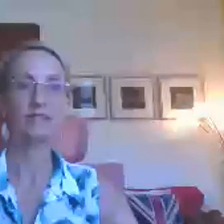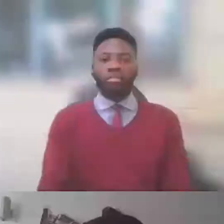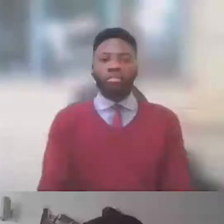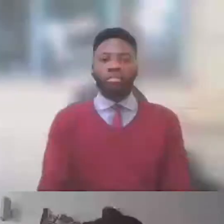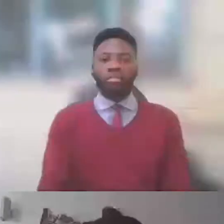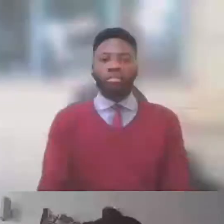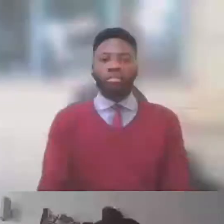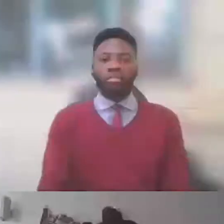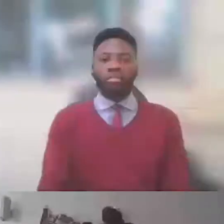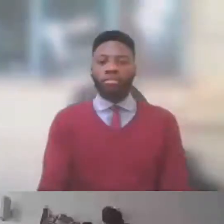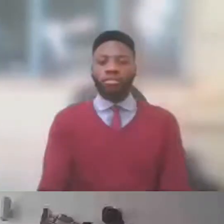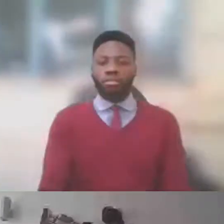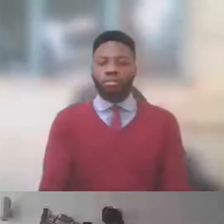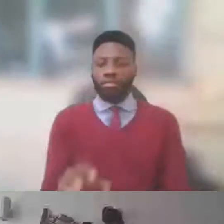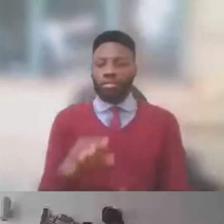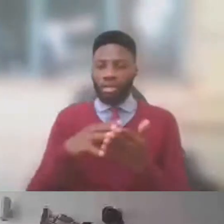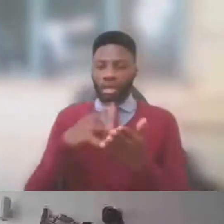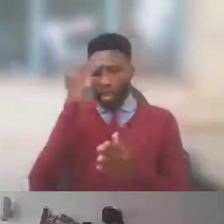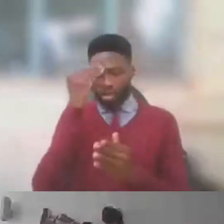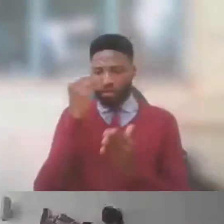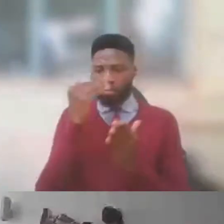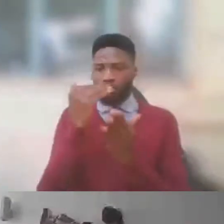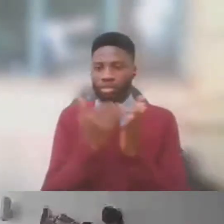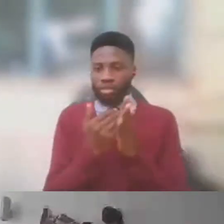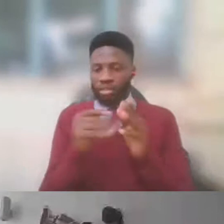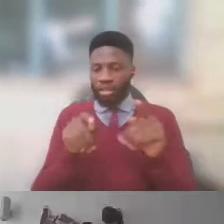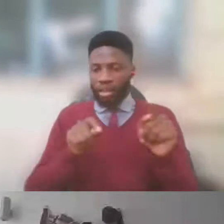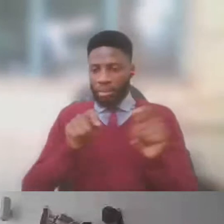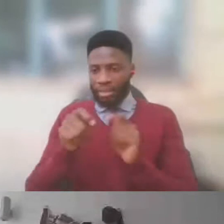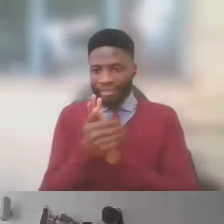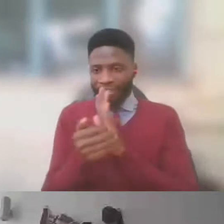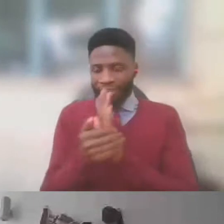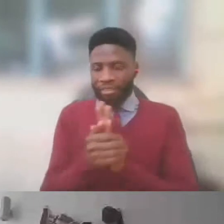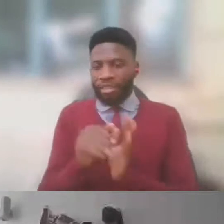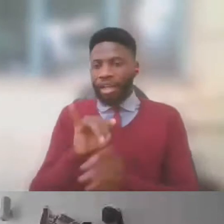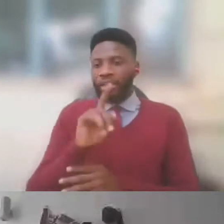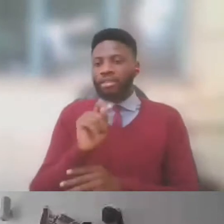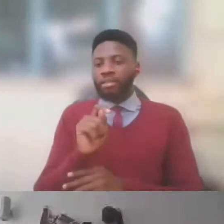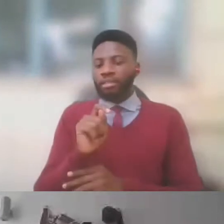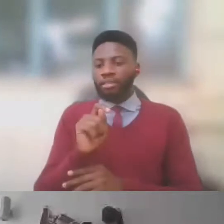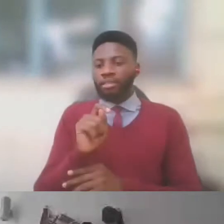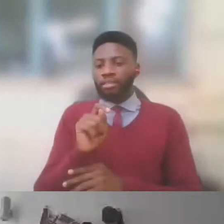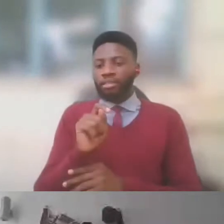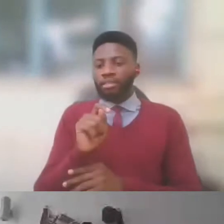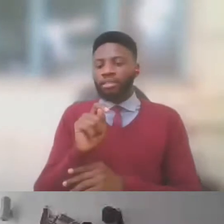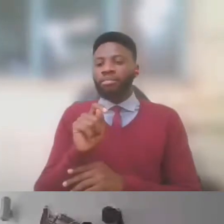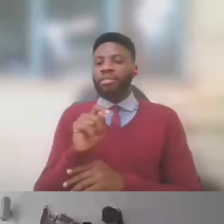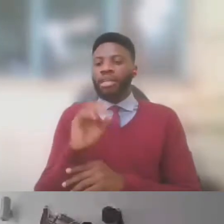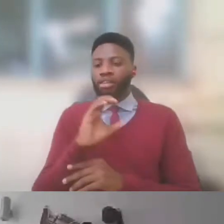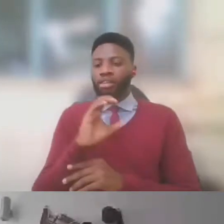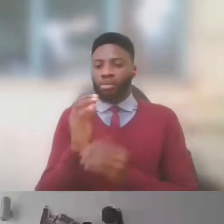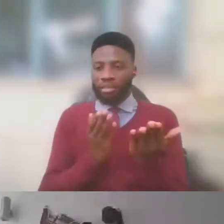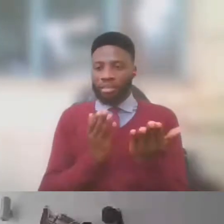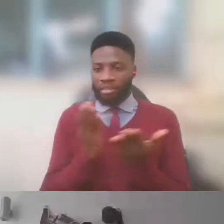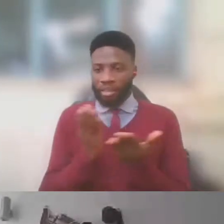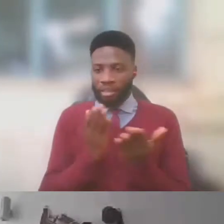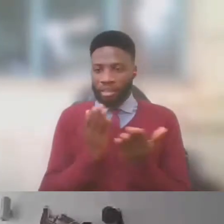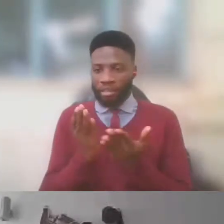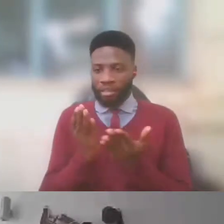the Microsoft team to attend. I think it's really great to have such events for young people, just to support them to